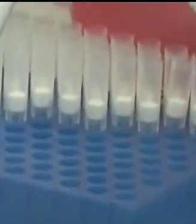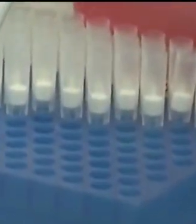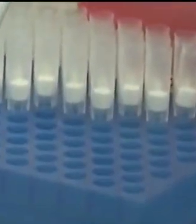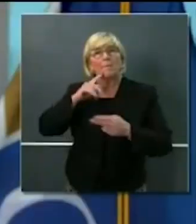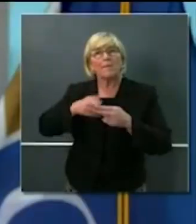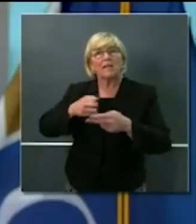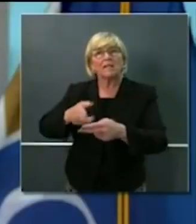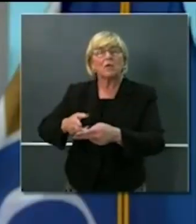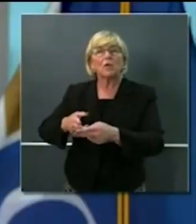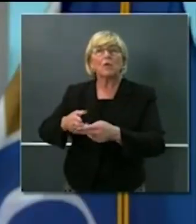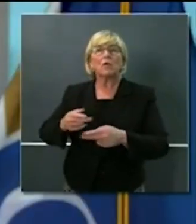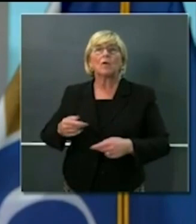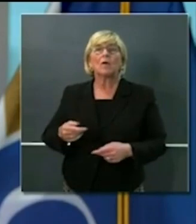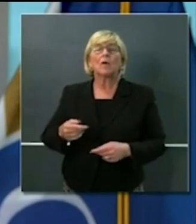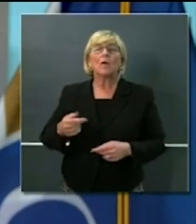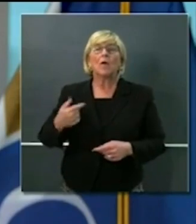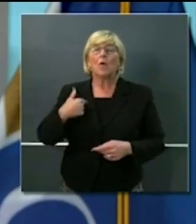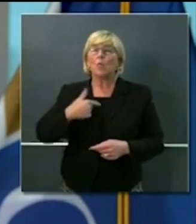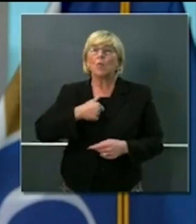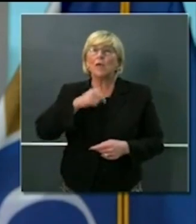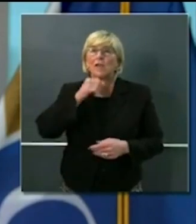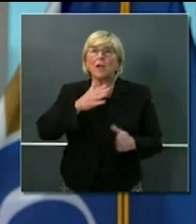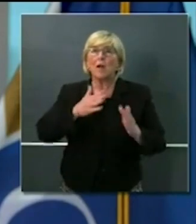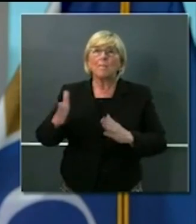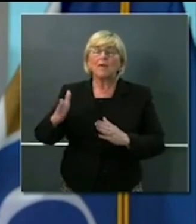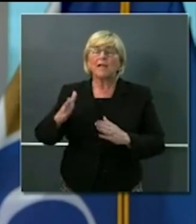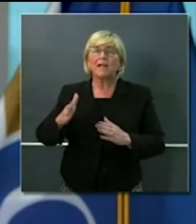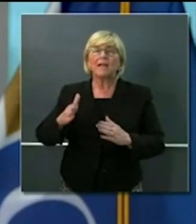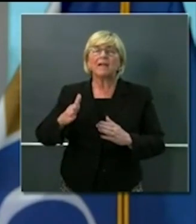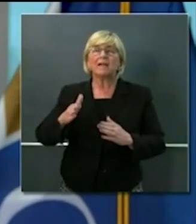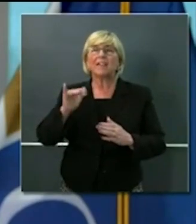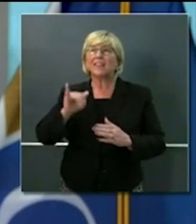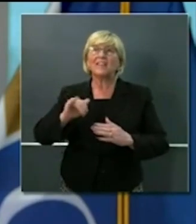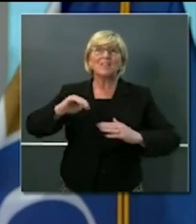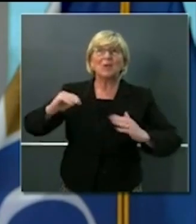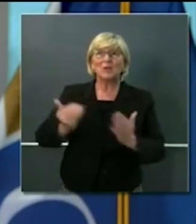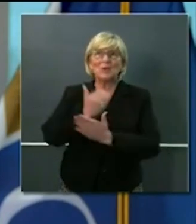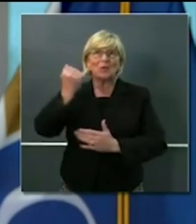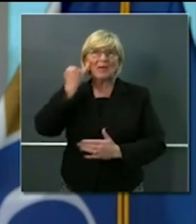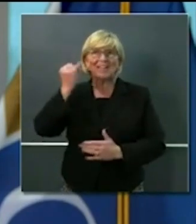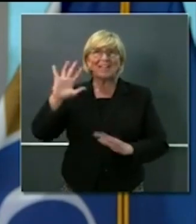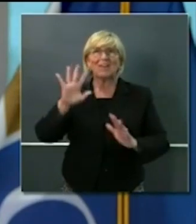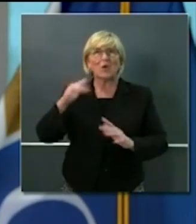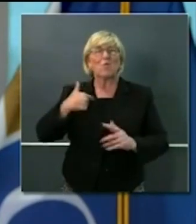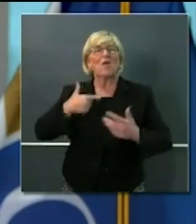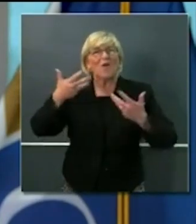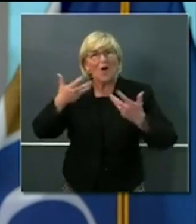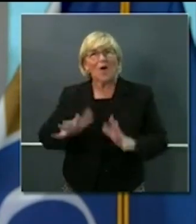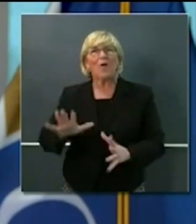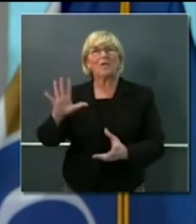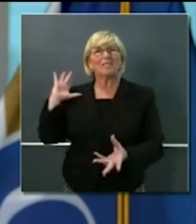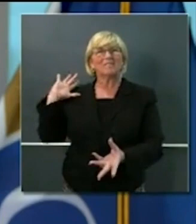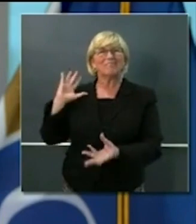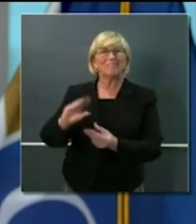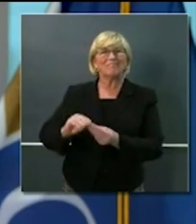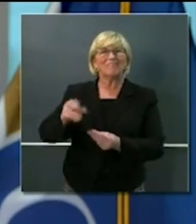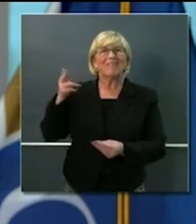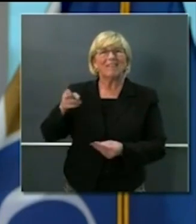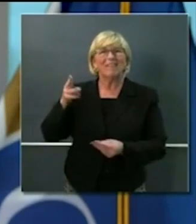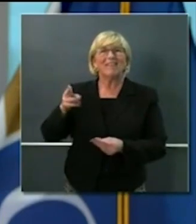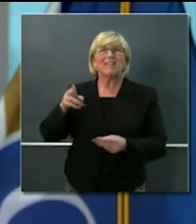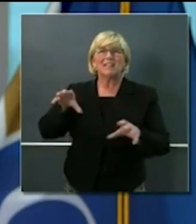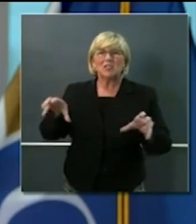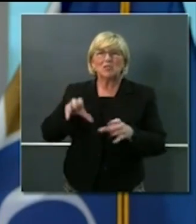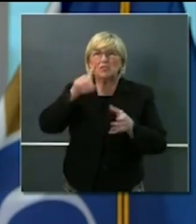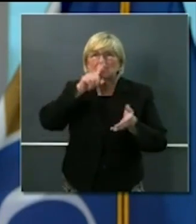We're not starting our tracing program from scratch. Quite the contrary. You have trained professional workers and local